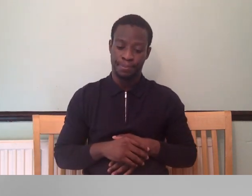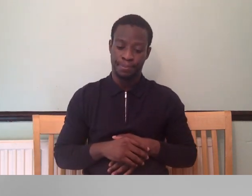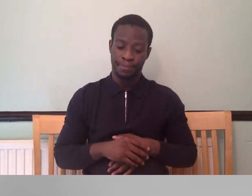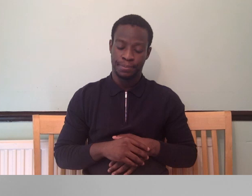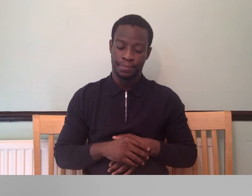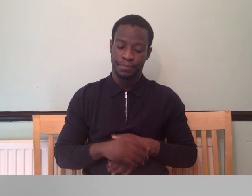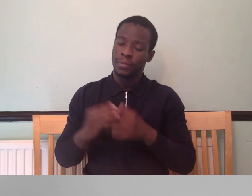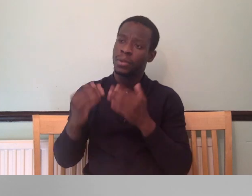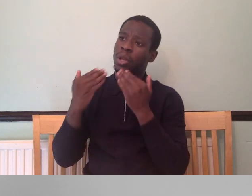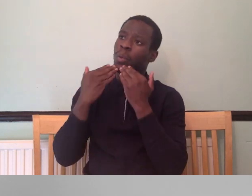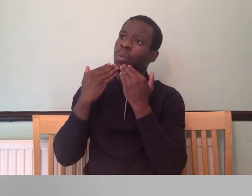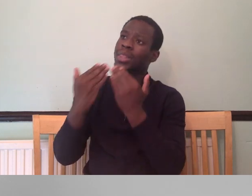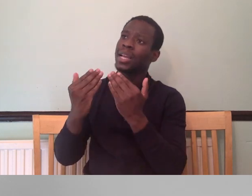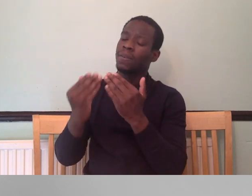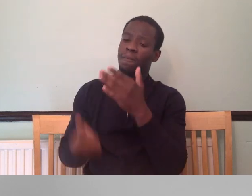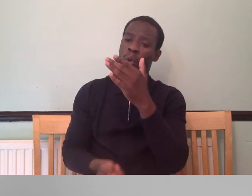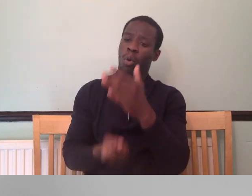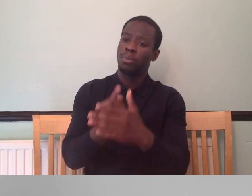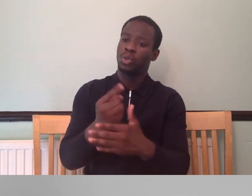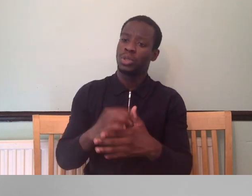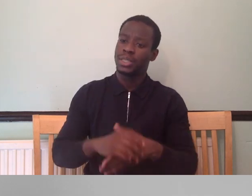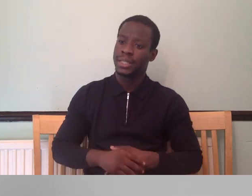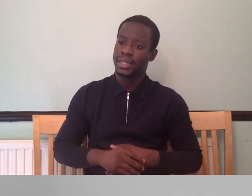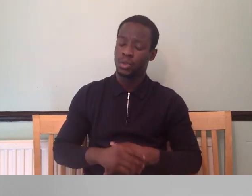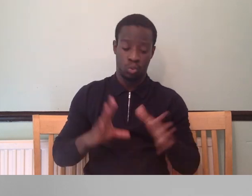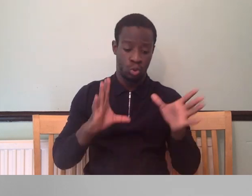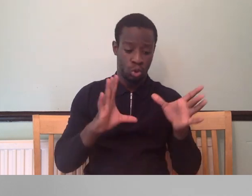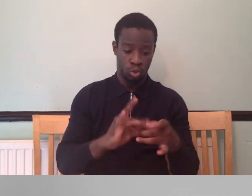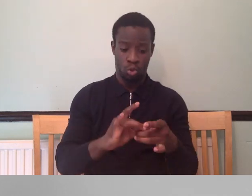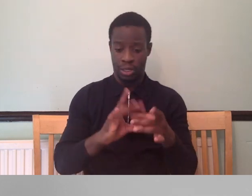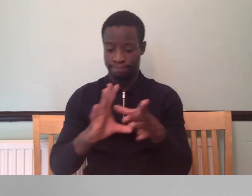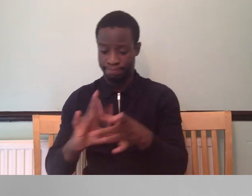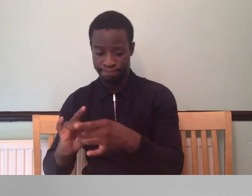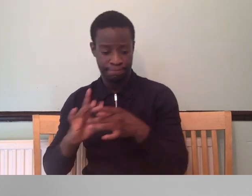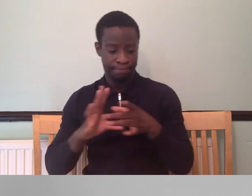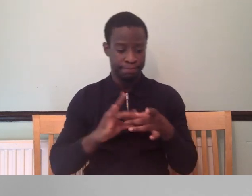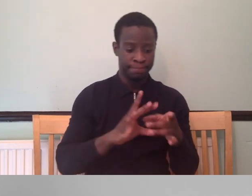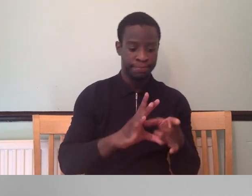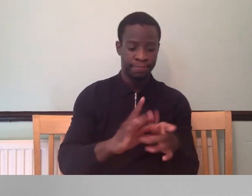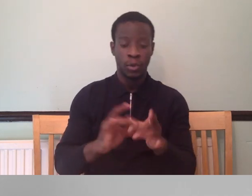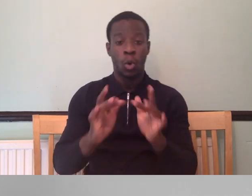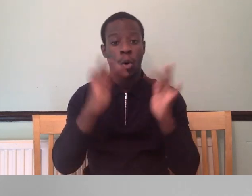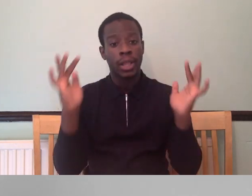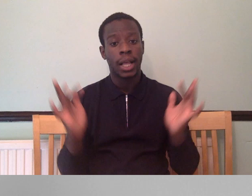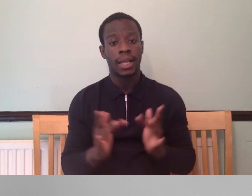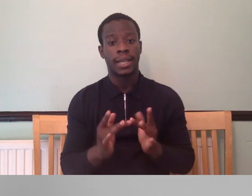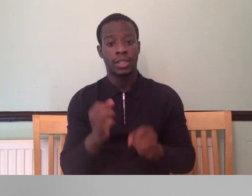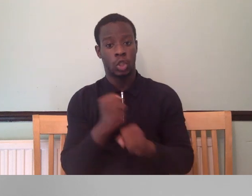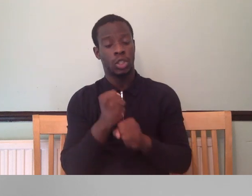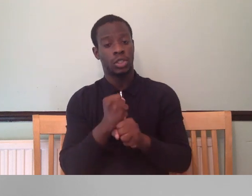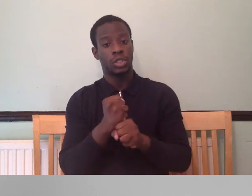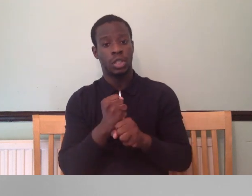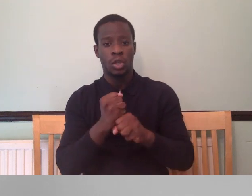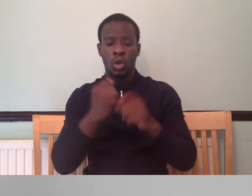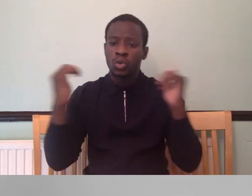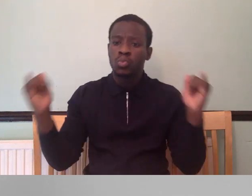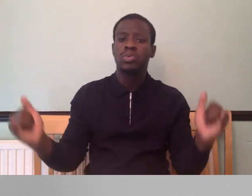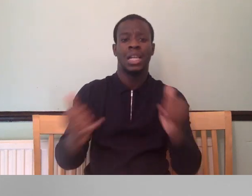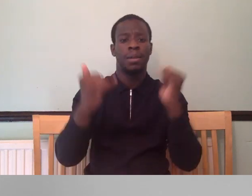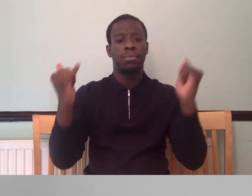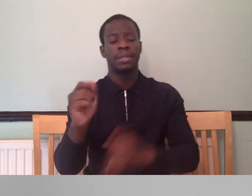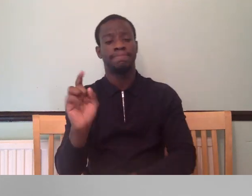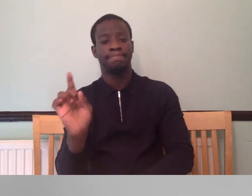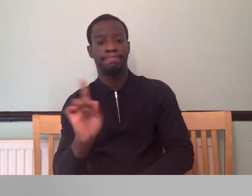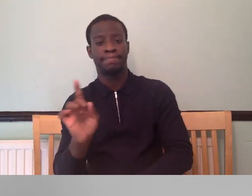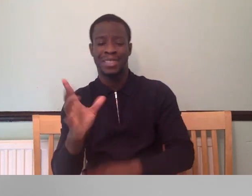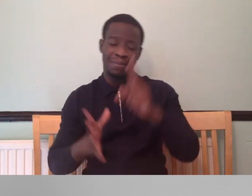Lord, we thank you for the opportunity to gather virtually as a fellowship this morning to celebrate another great